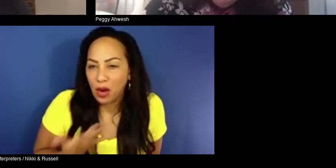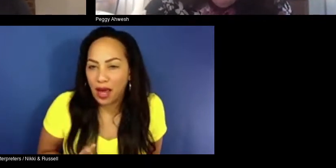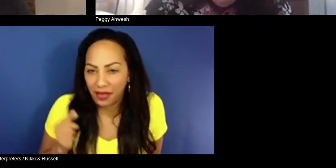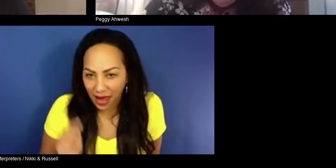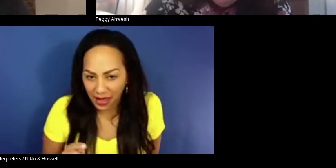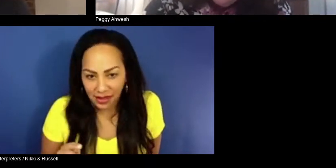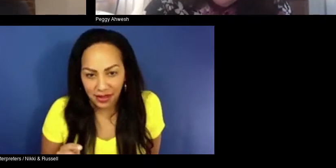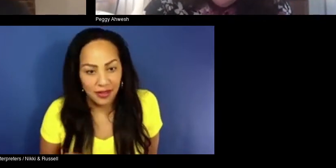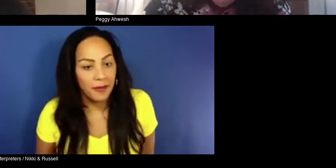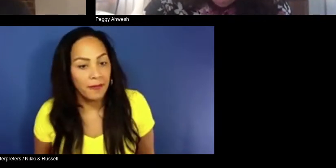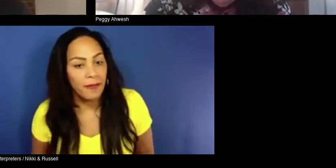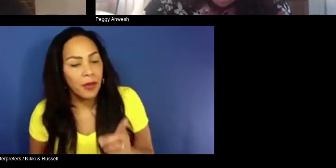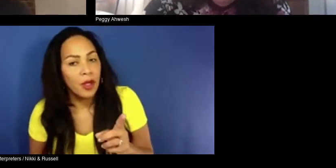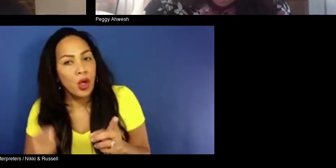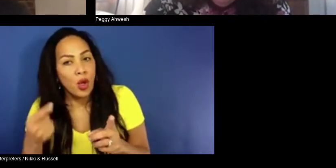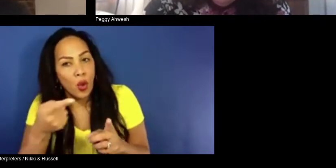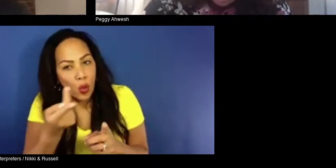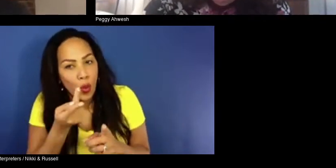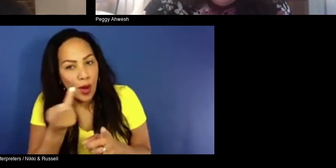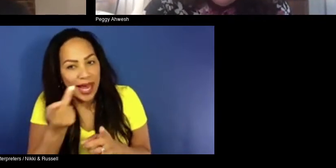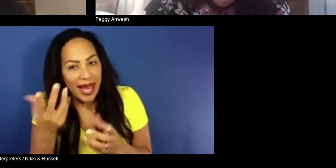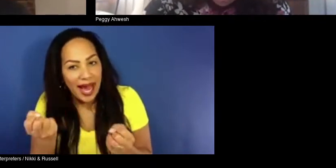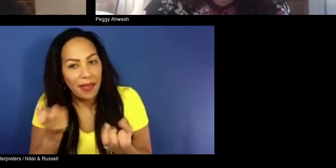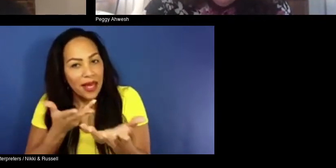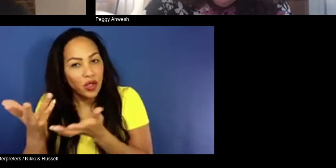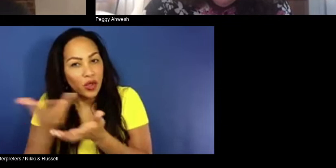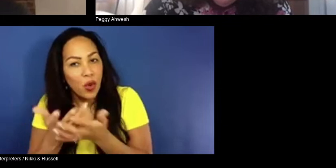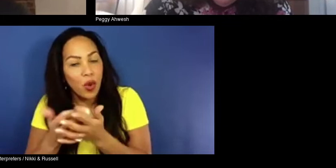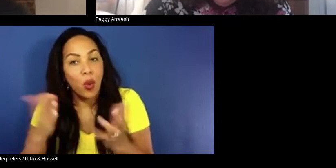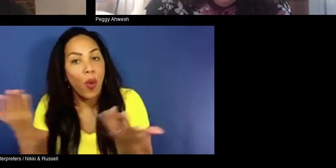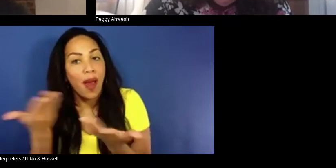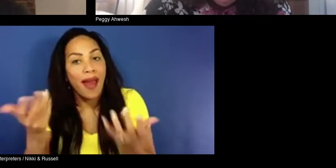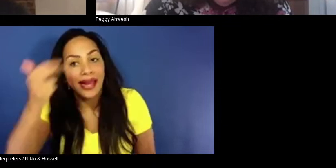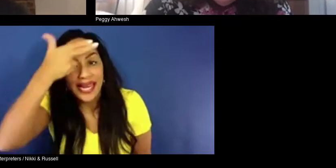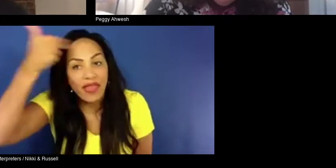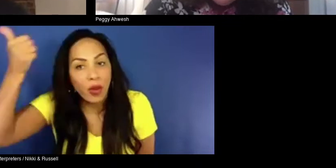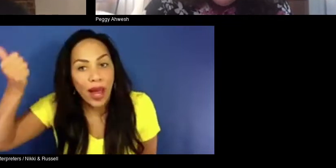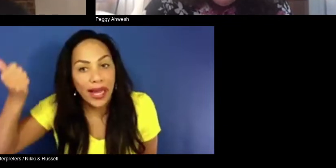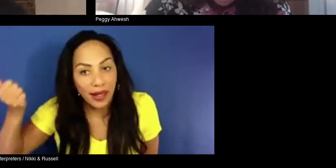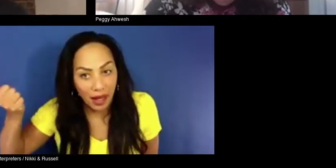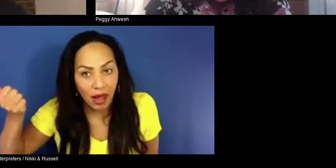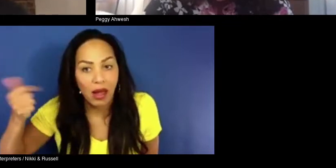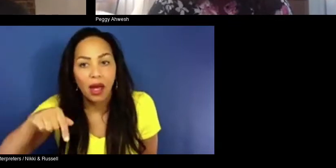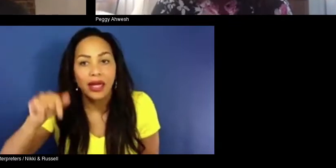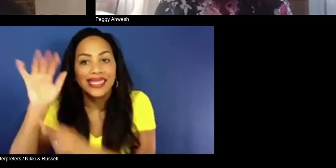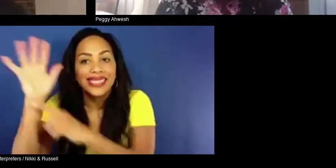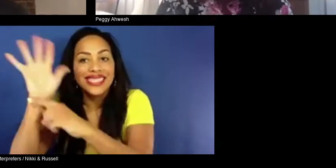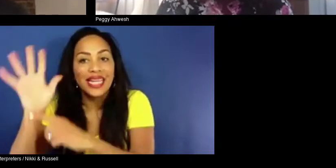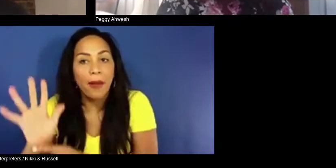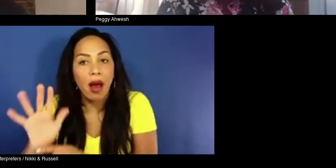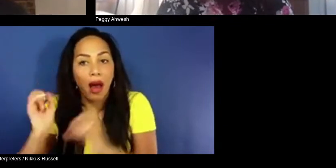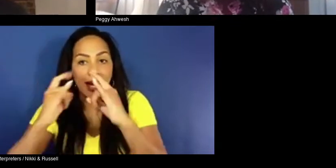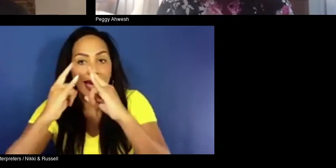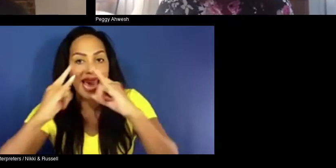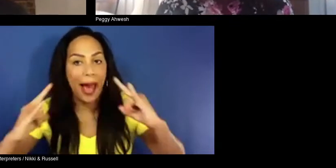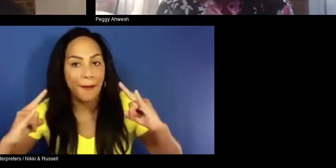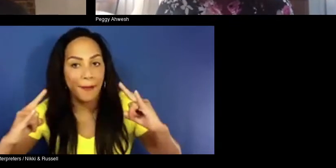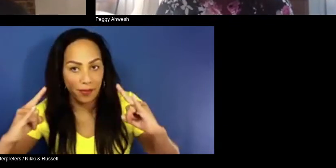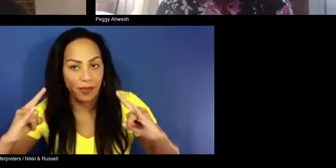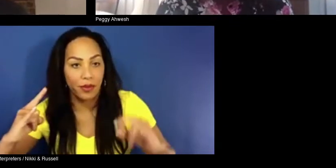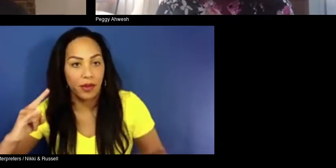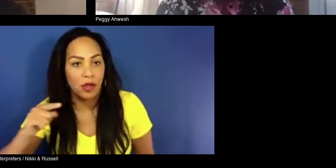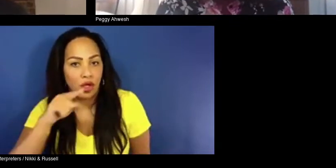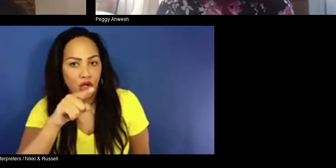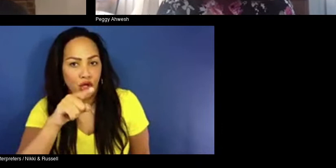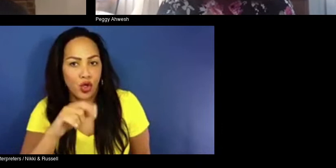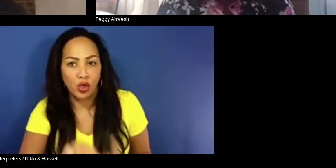said to me when we had that talk when we were in Lithuania. At the cinema camp, that you were struck by the fact that I